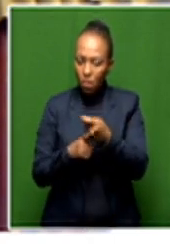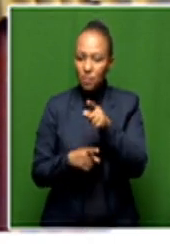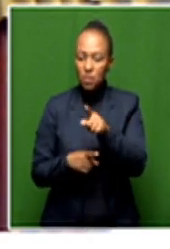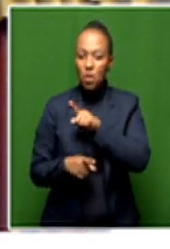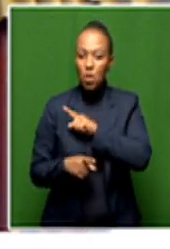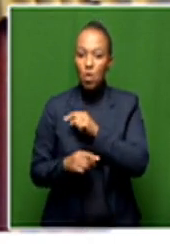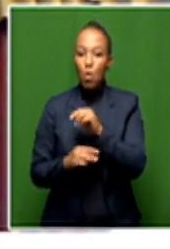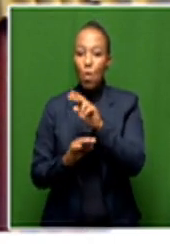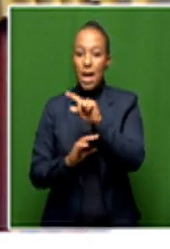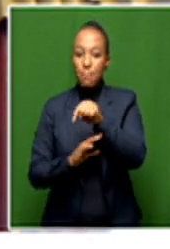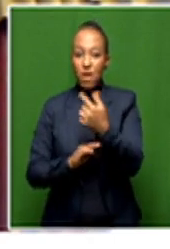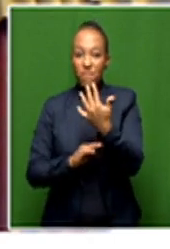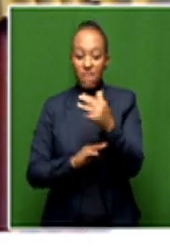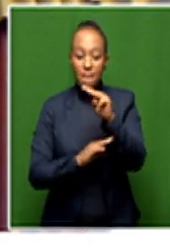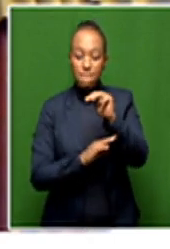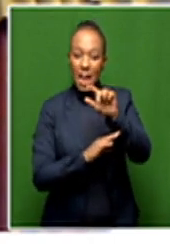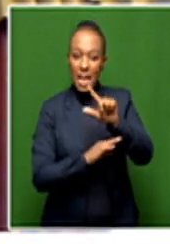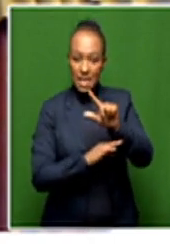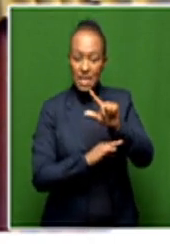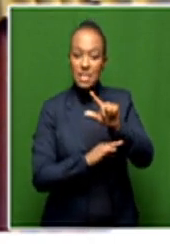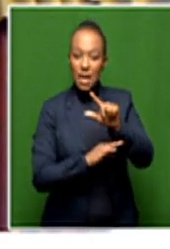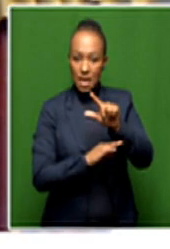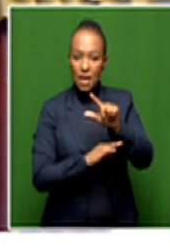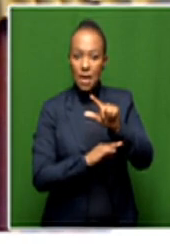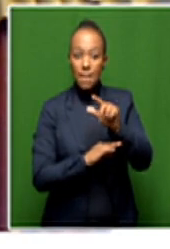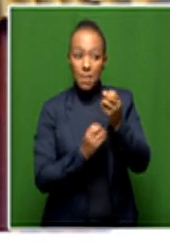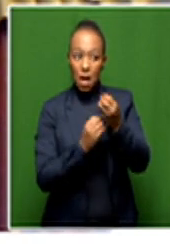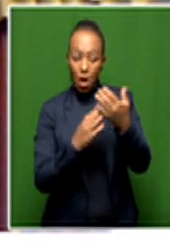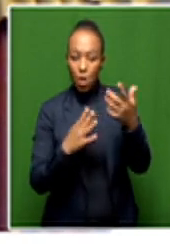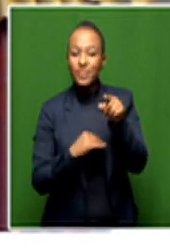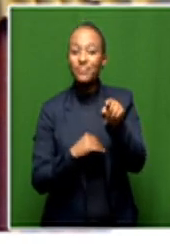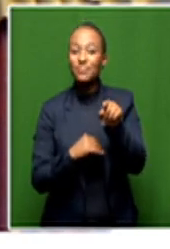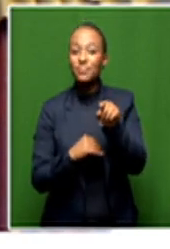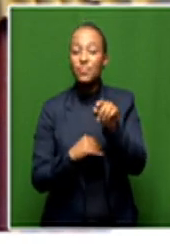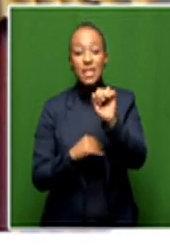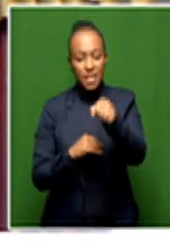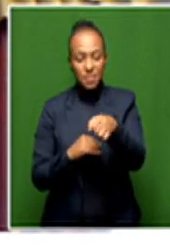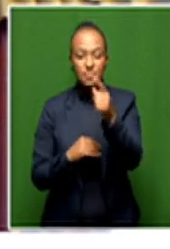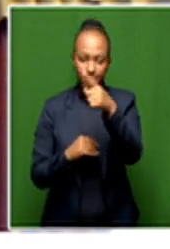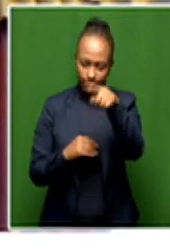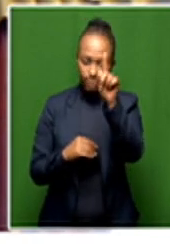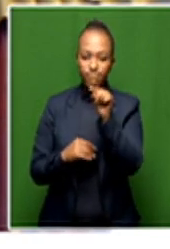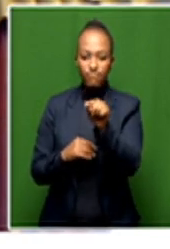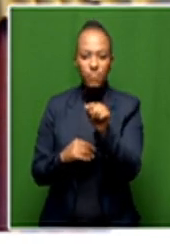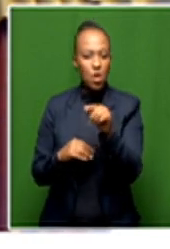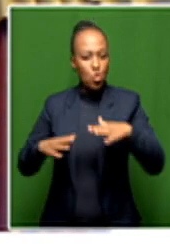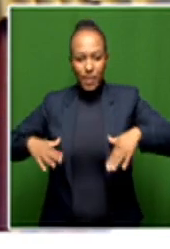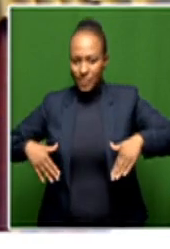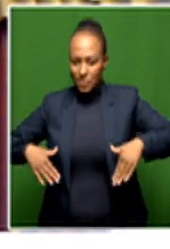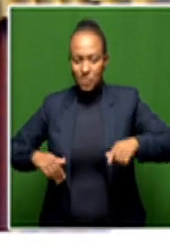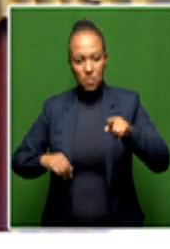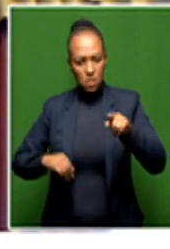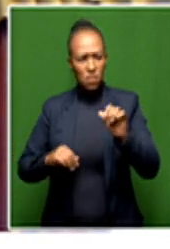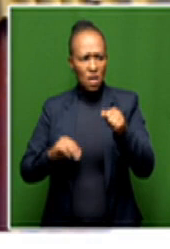0.5 mils it's minute. It's not a lot. So there's a lot of other things. You are absolutely right. We haven't even come to that. We